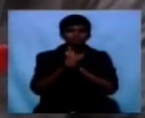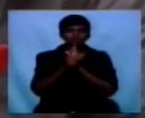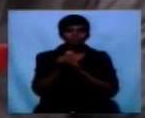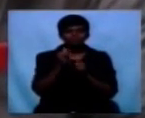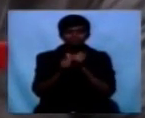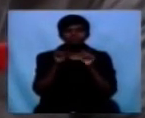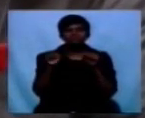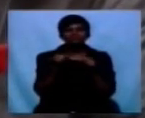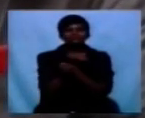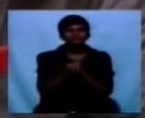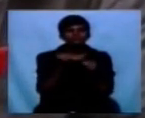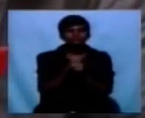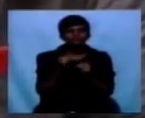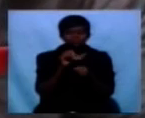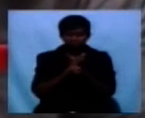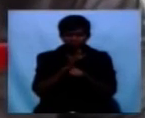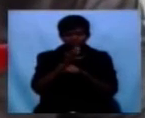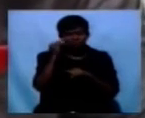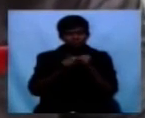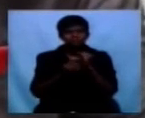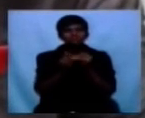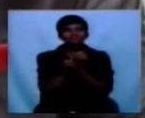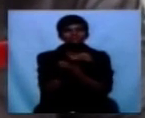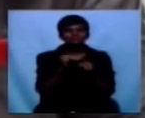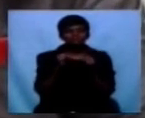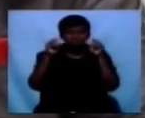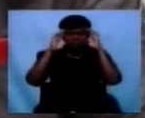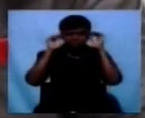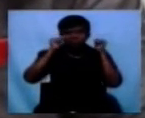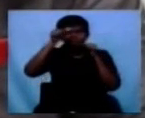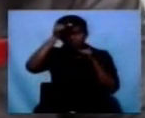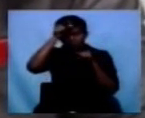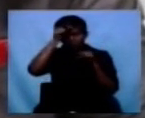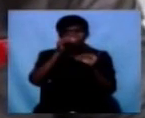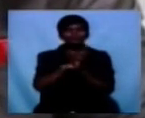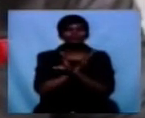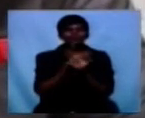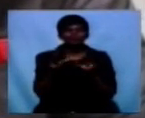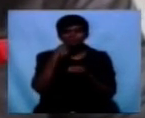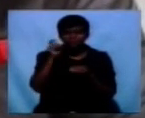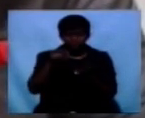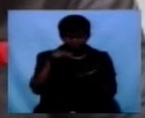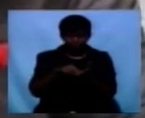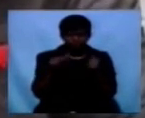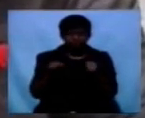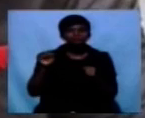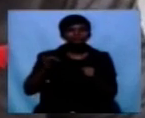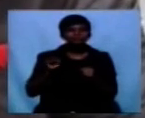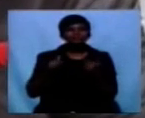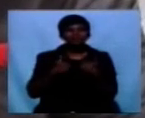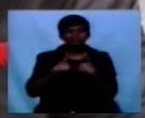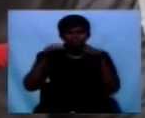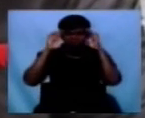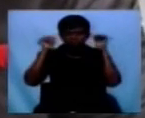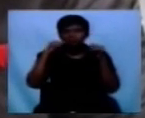to save us. At the end of the leadership of His Excellency President Lungu, Zambians must stand up and say, yes, we had president